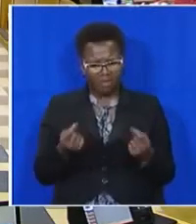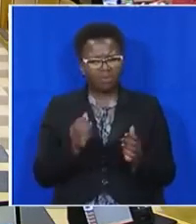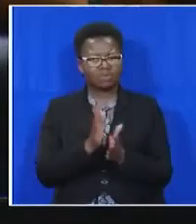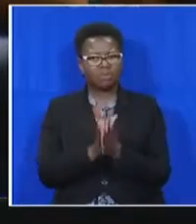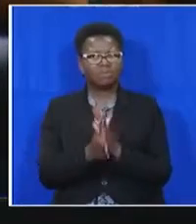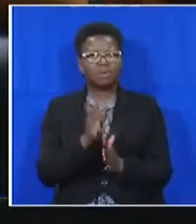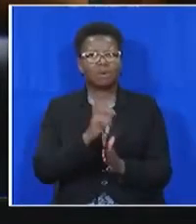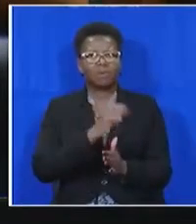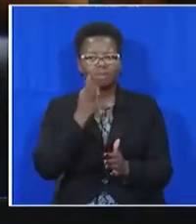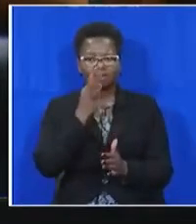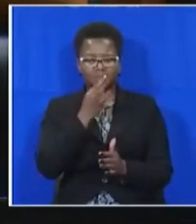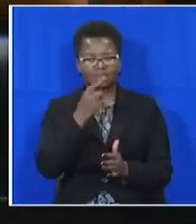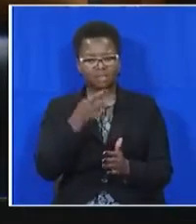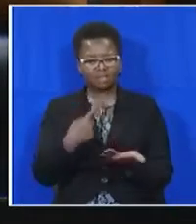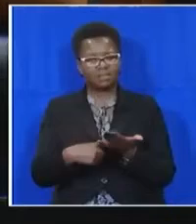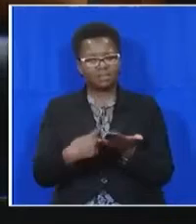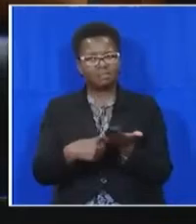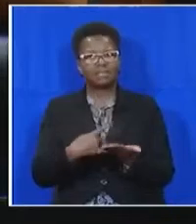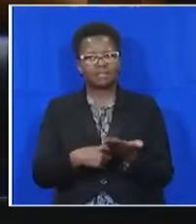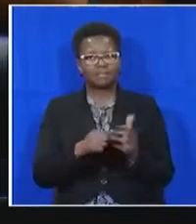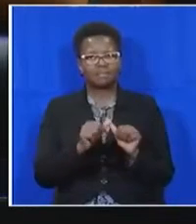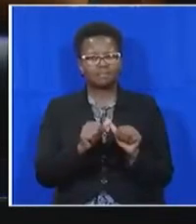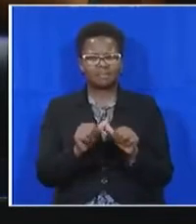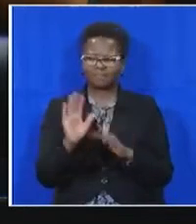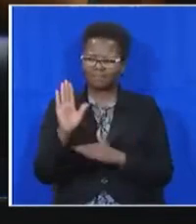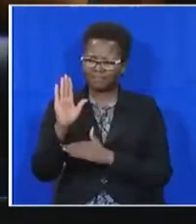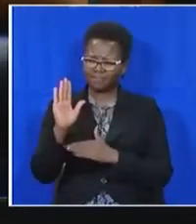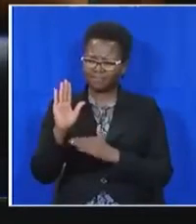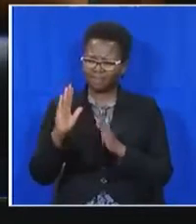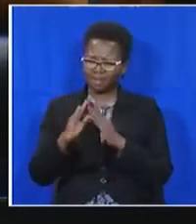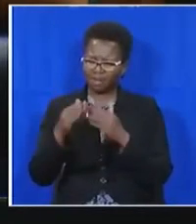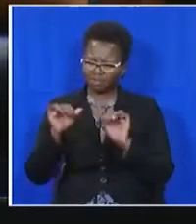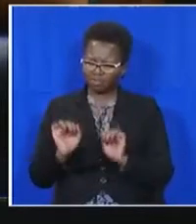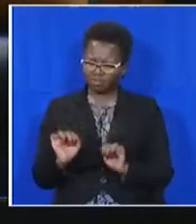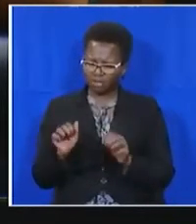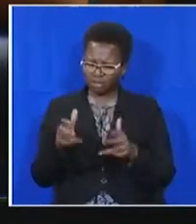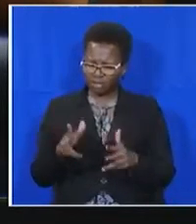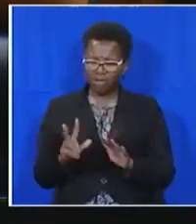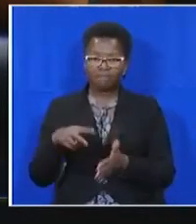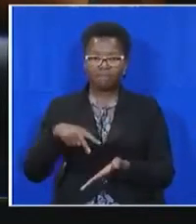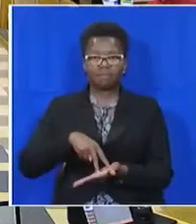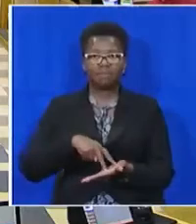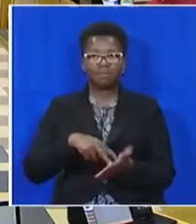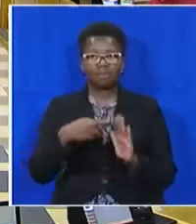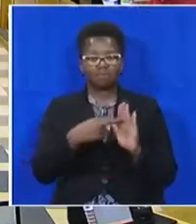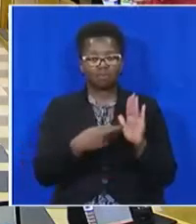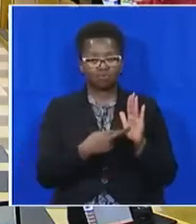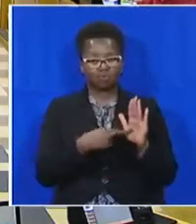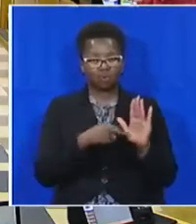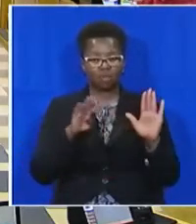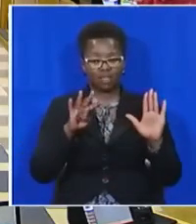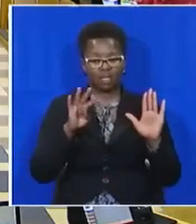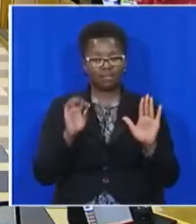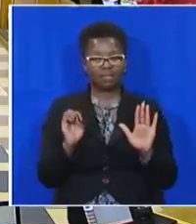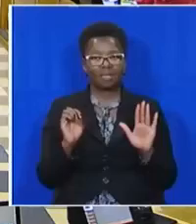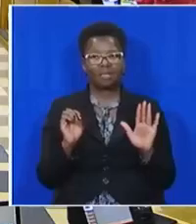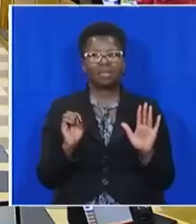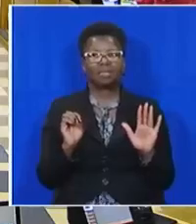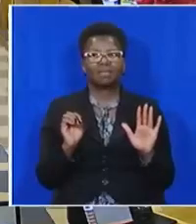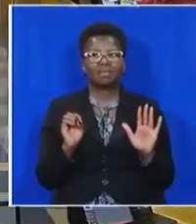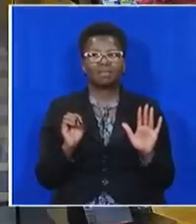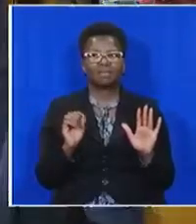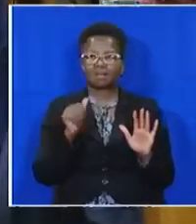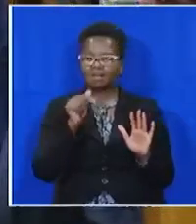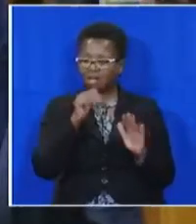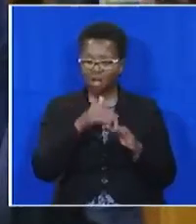say get on with the debate, please. Thank you so much. House Chairperson. Yes, Honourable Member. I rise in terms of Rule 90. No member